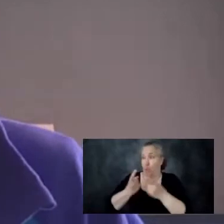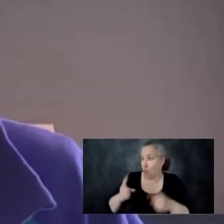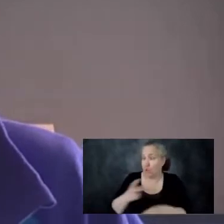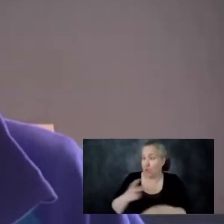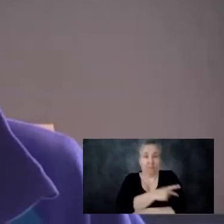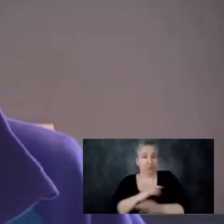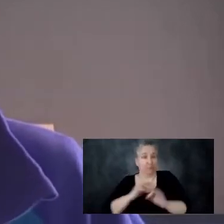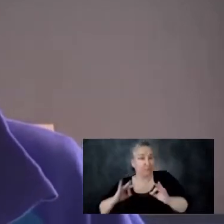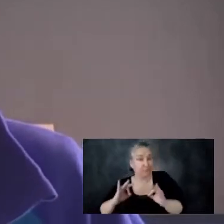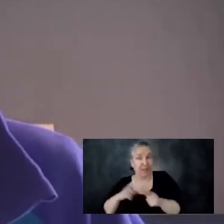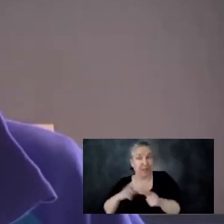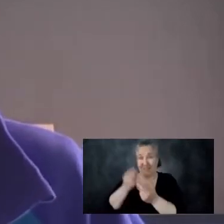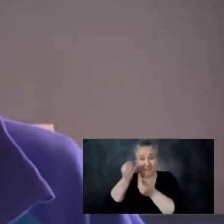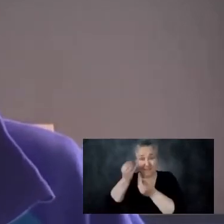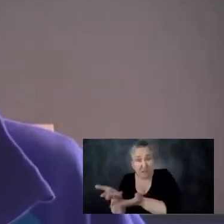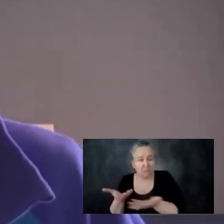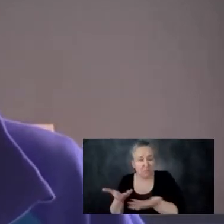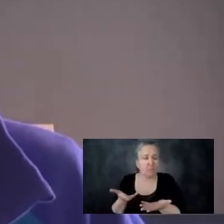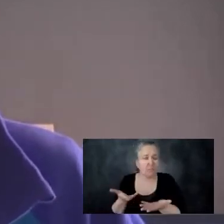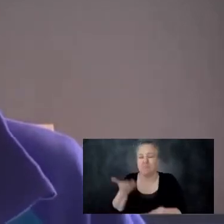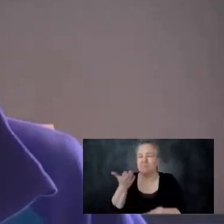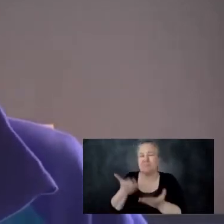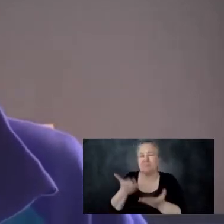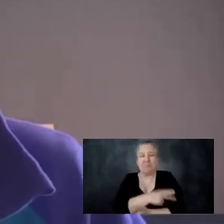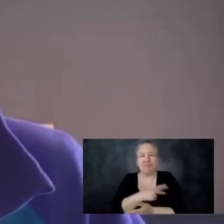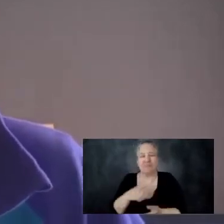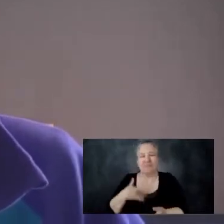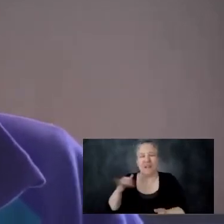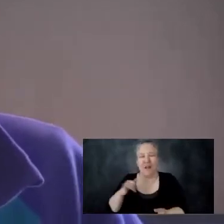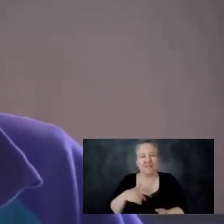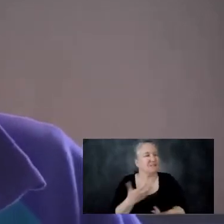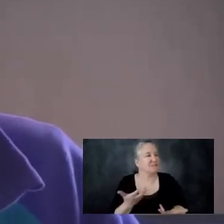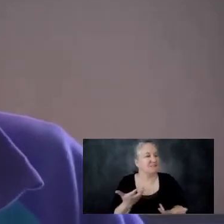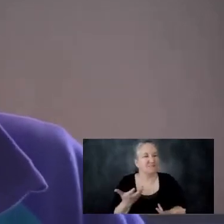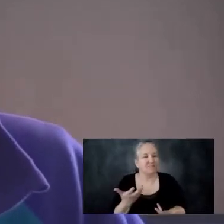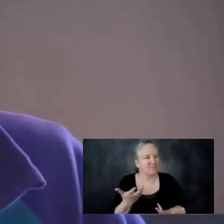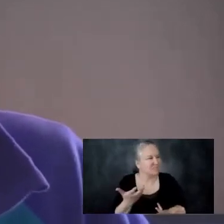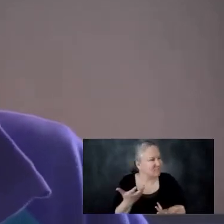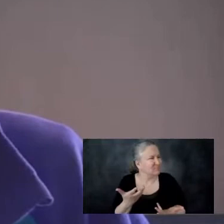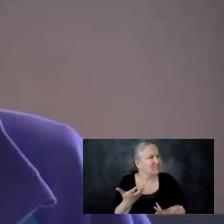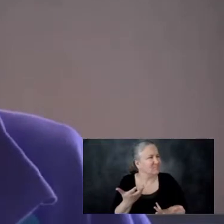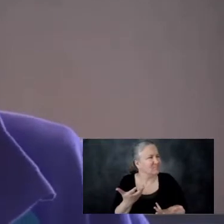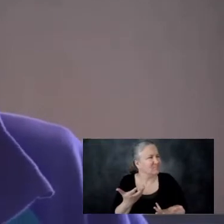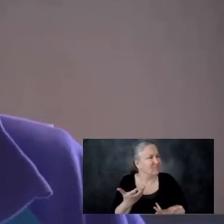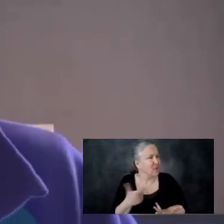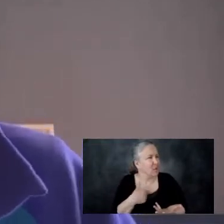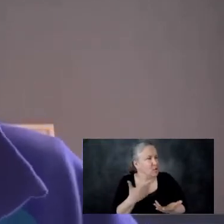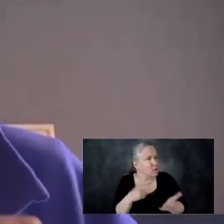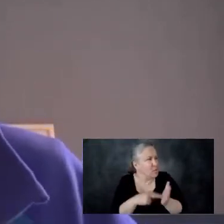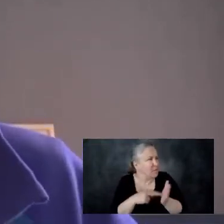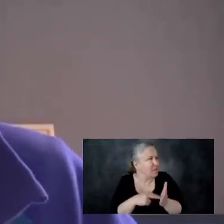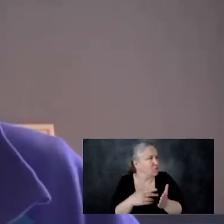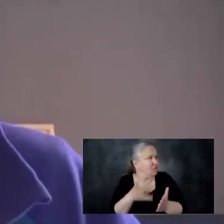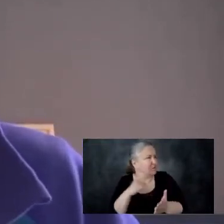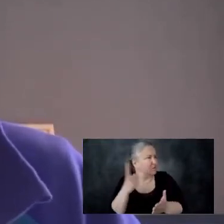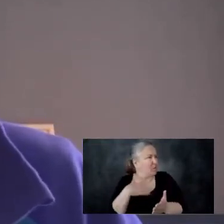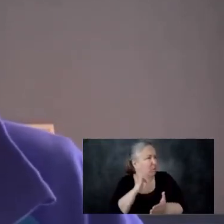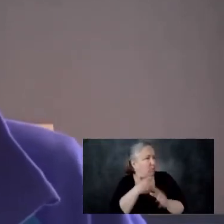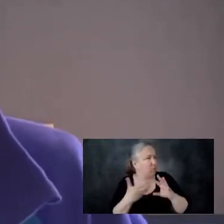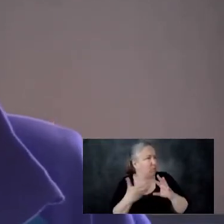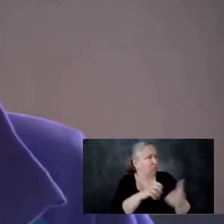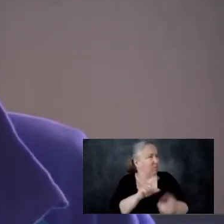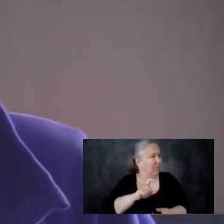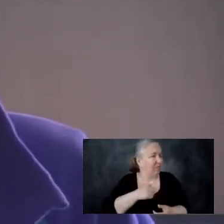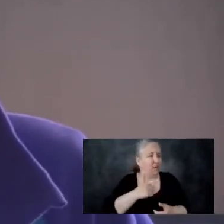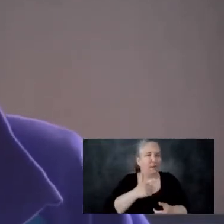doing well? Well, then the patient may feel that we are waiting for the other shoe to drop. There's never the right time